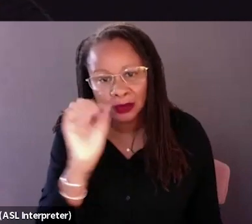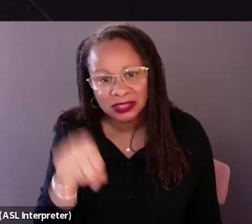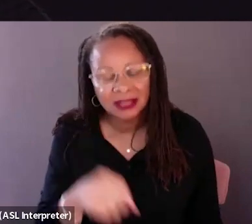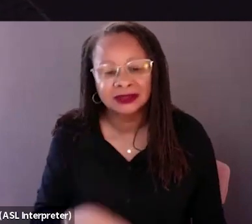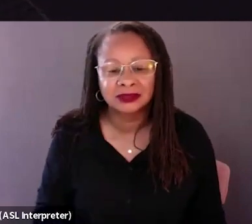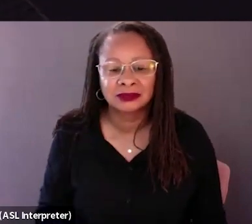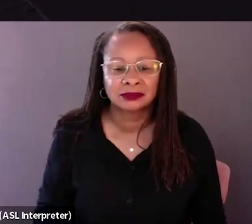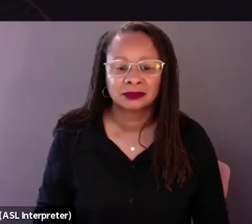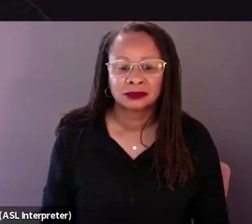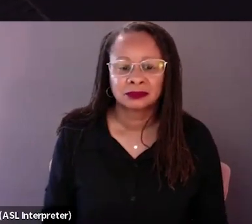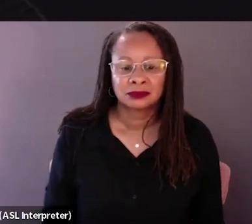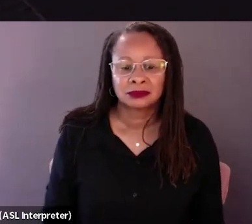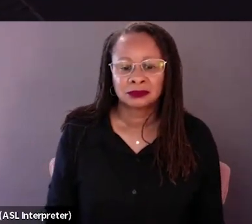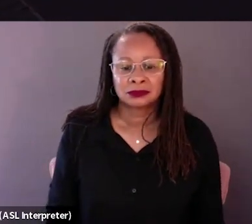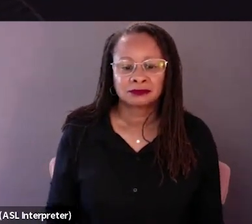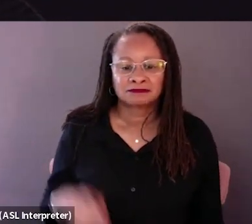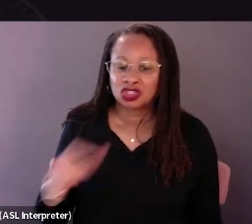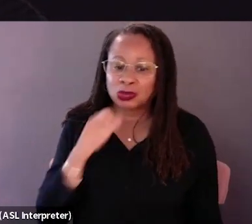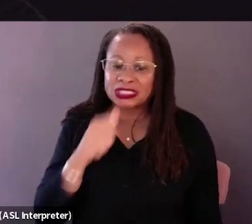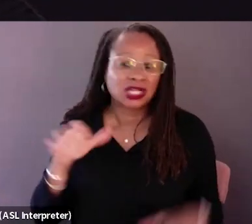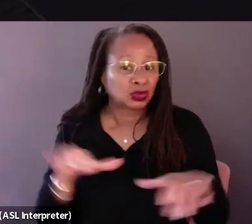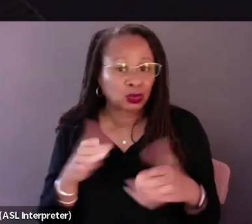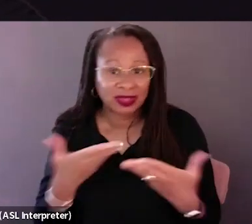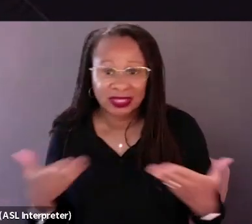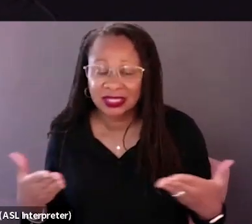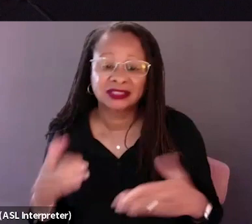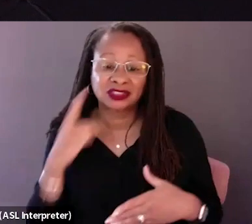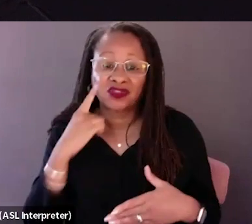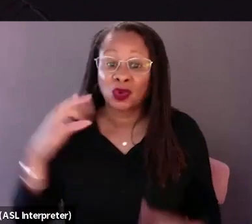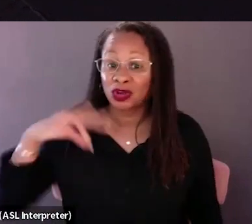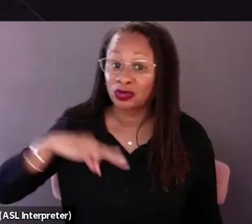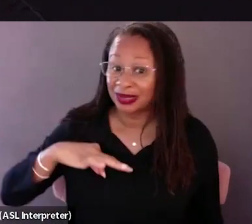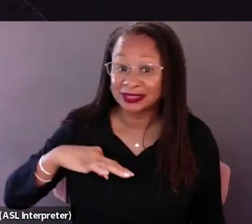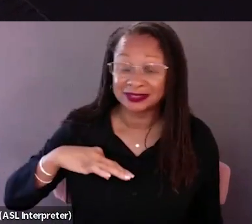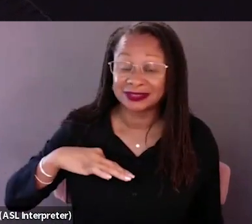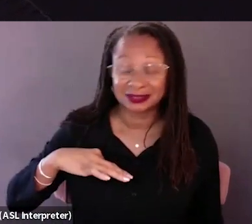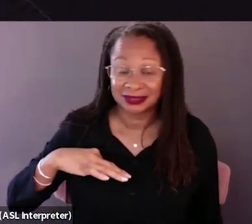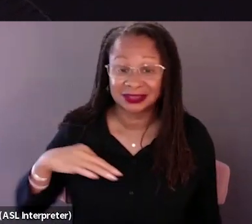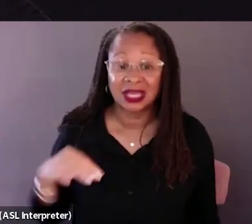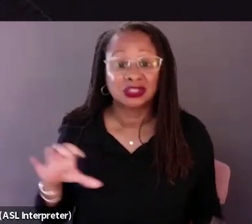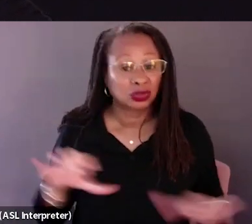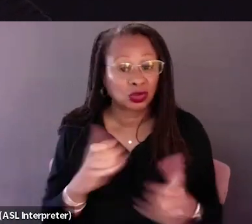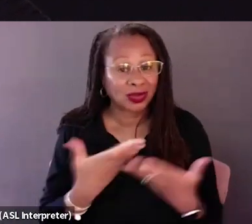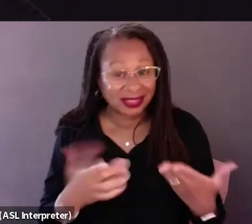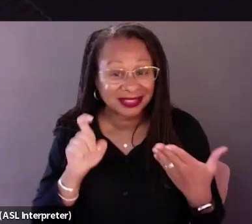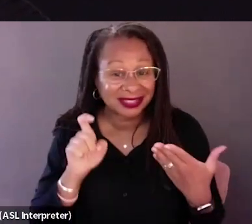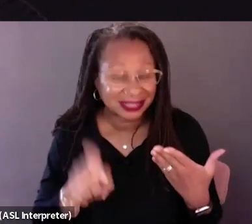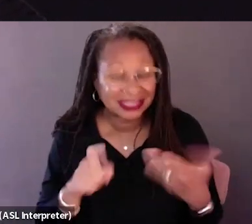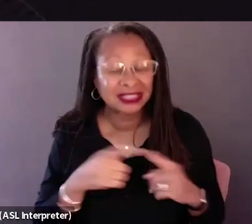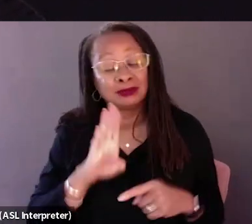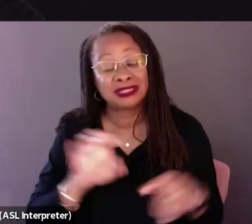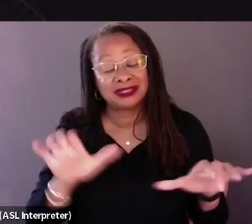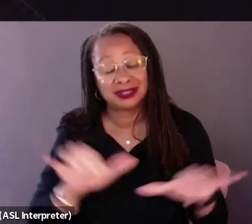But she wasn't doing things, for credit. She was doing things that needed to be